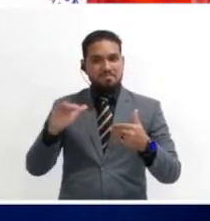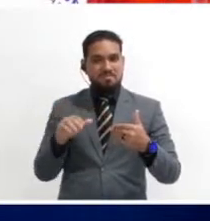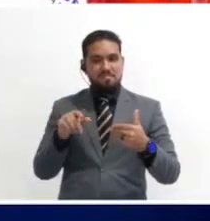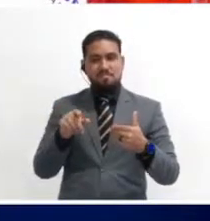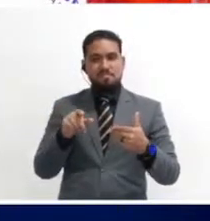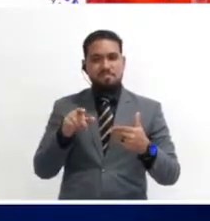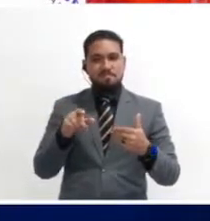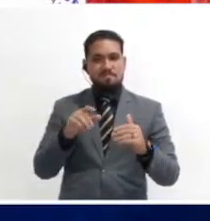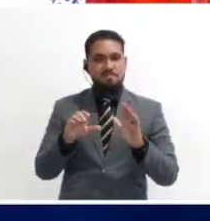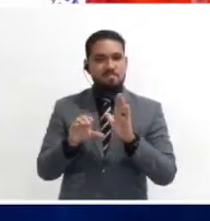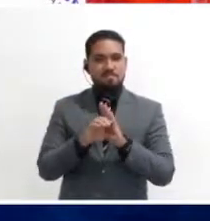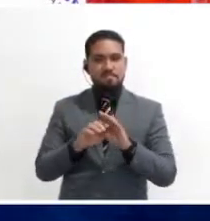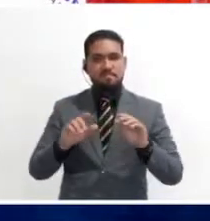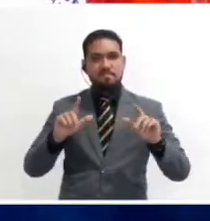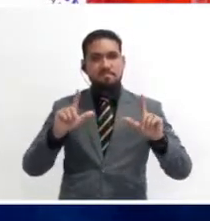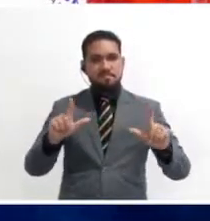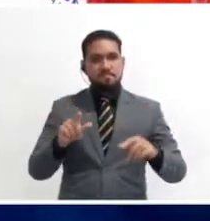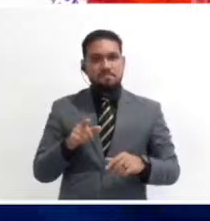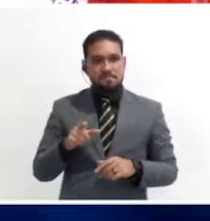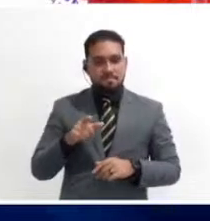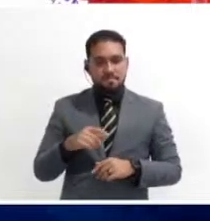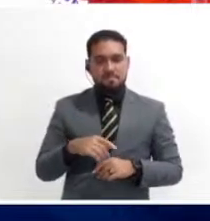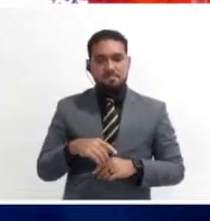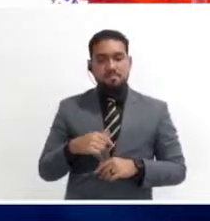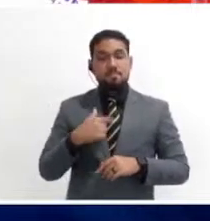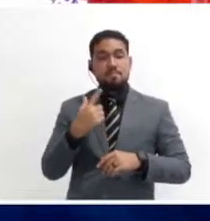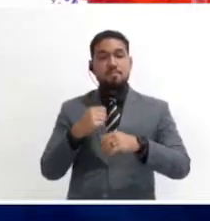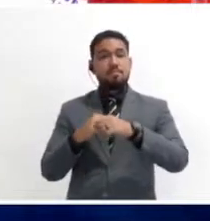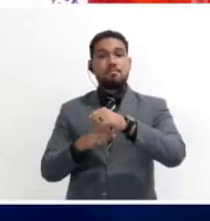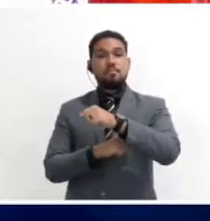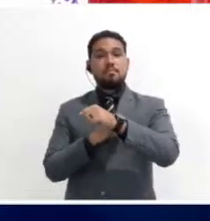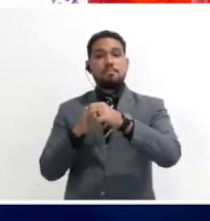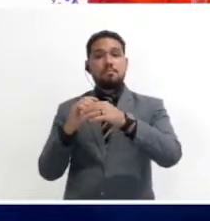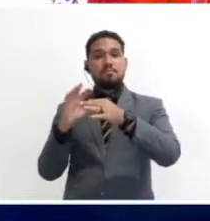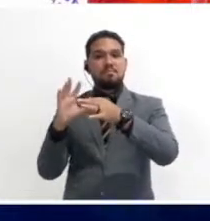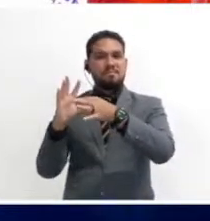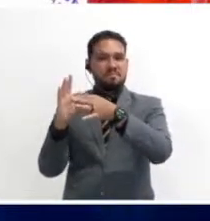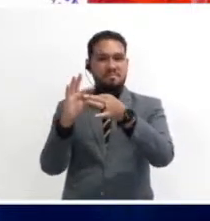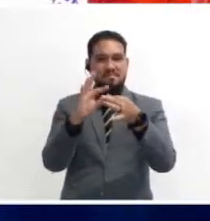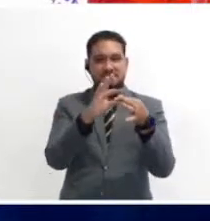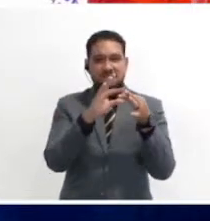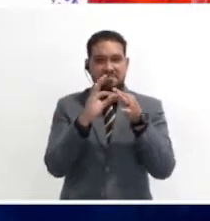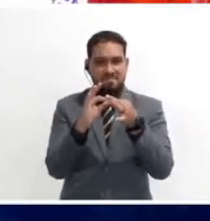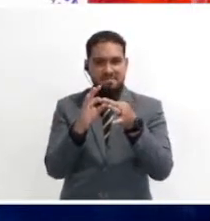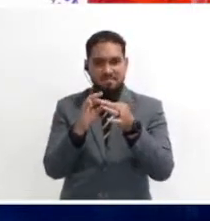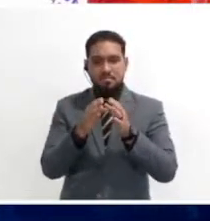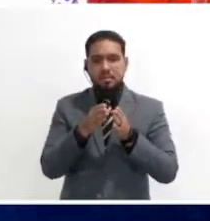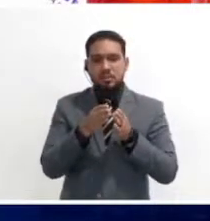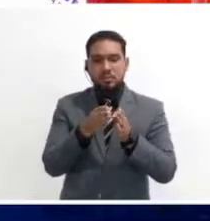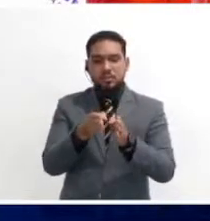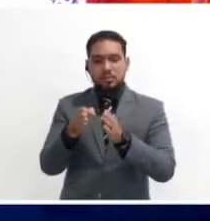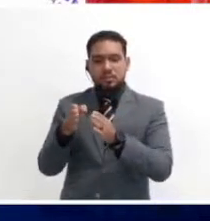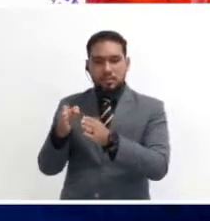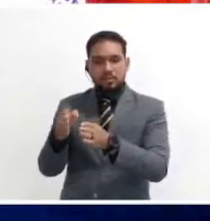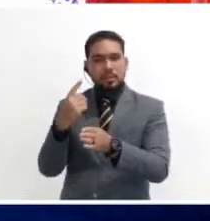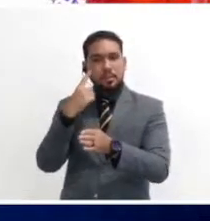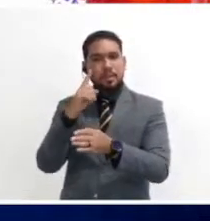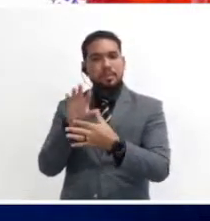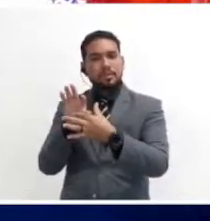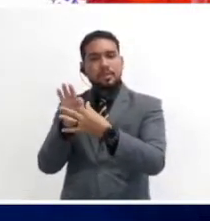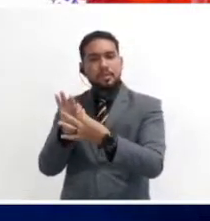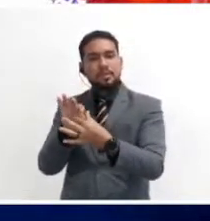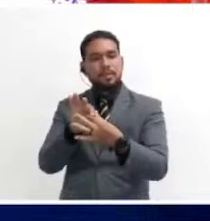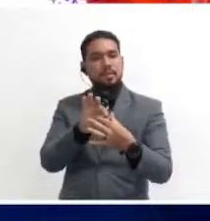the silicon bridge below, those little lines on it are interconnects. And then above it is the